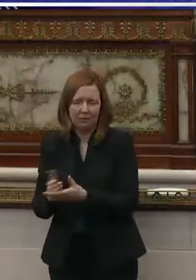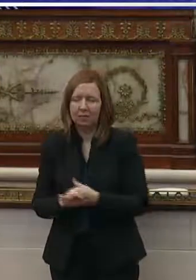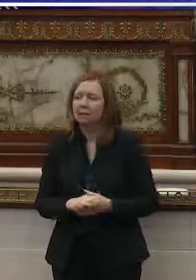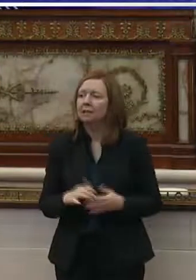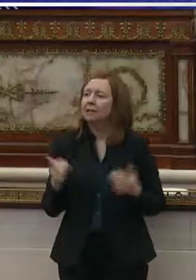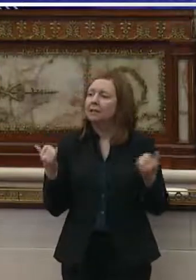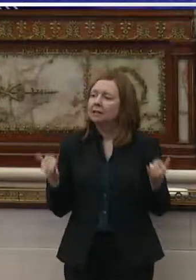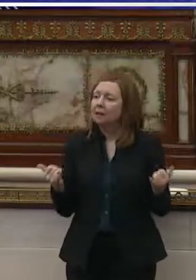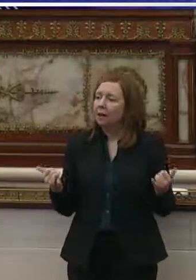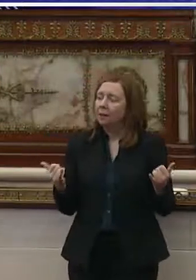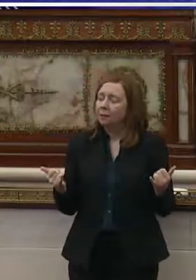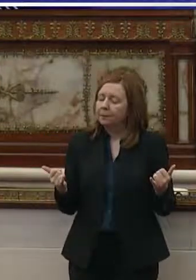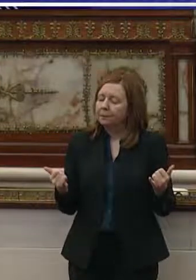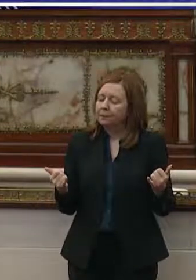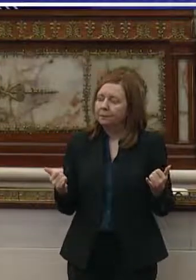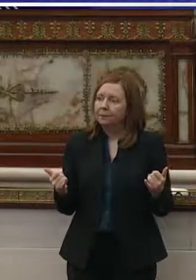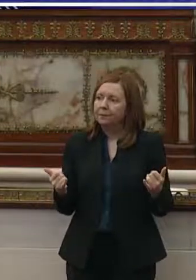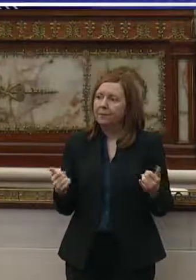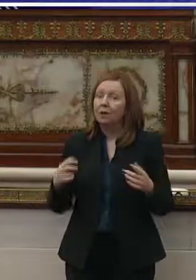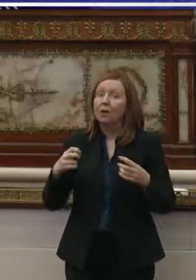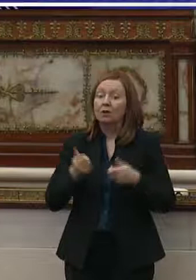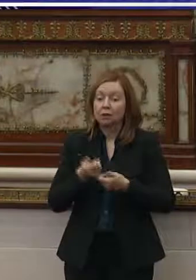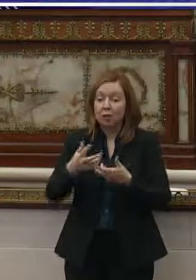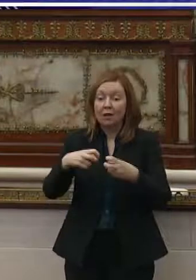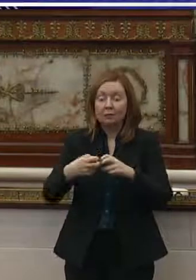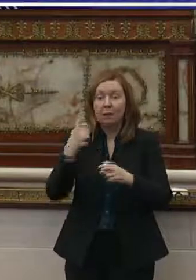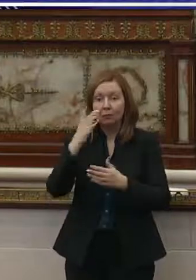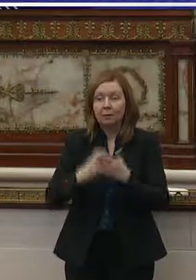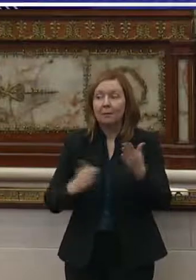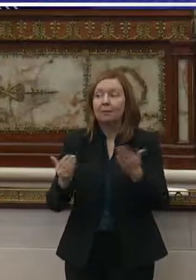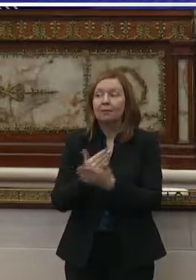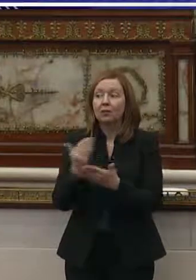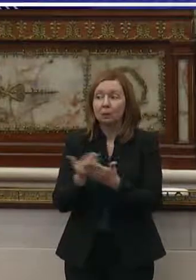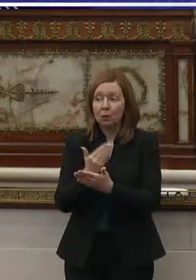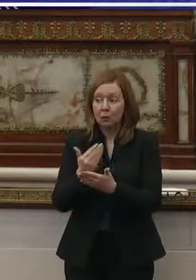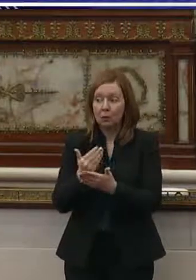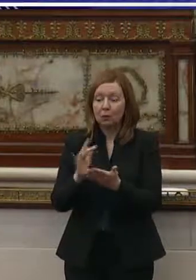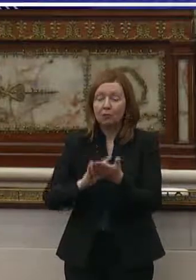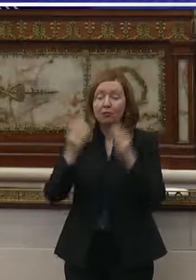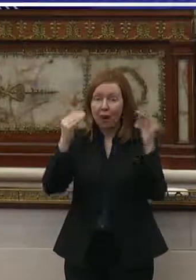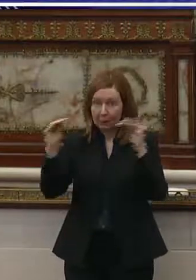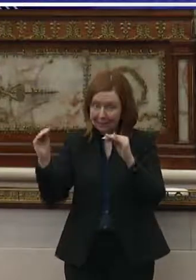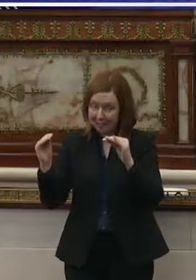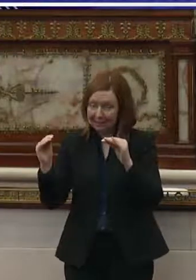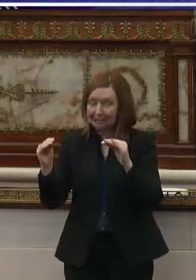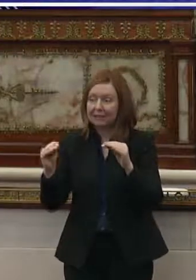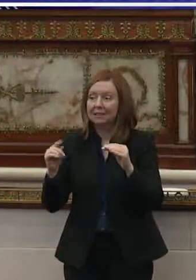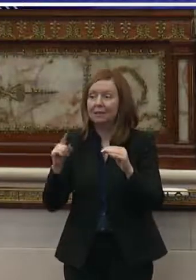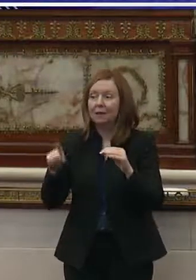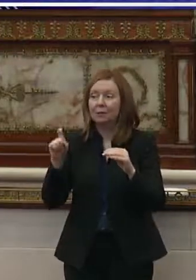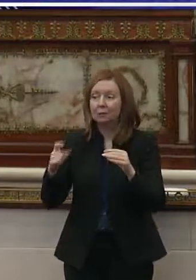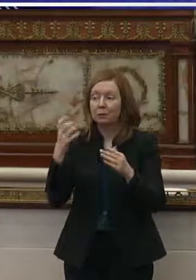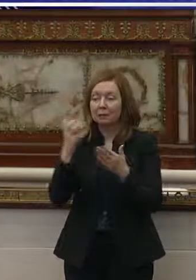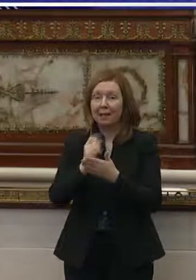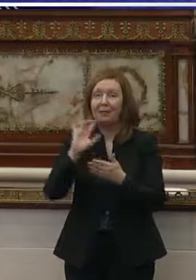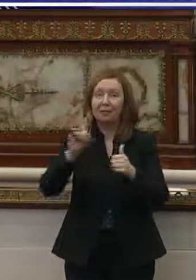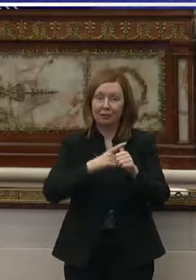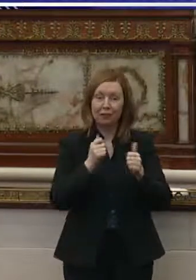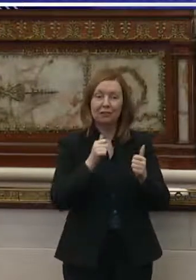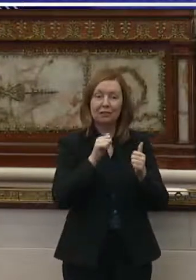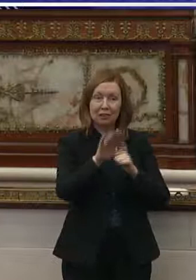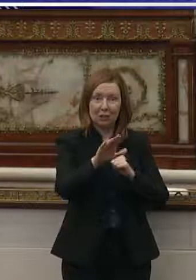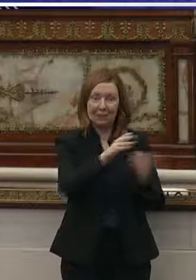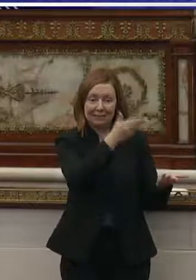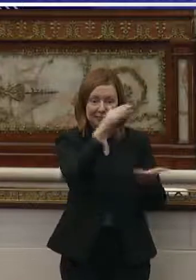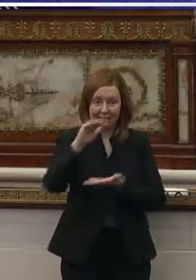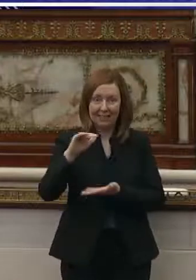Now, it has caused problems for some of the new pharmacies that have come on board, and they were supposed to just get their first shipment this week,